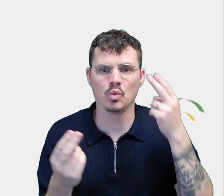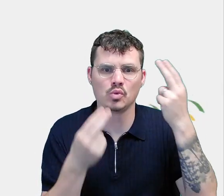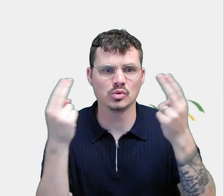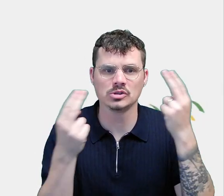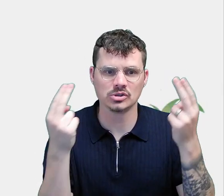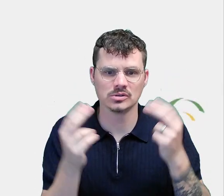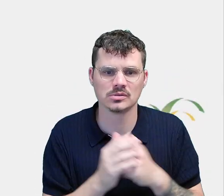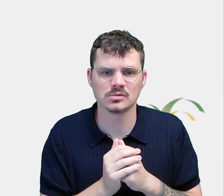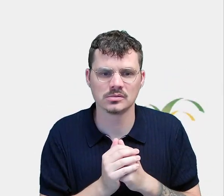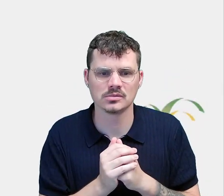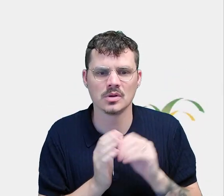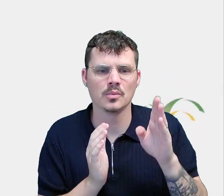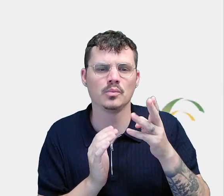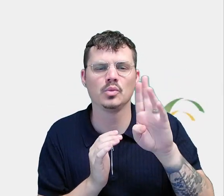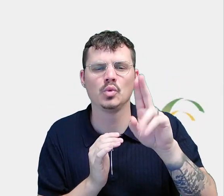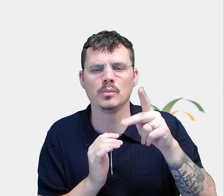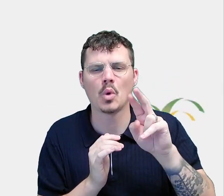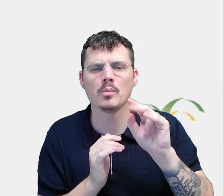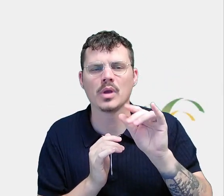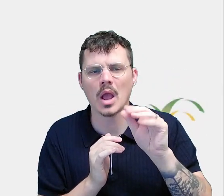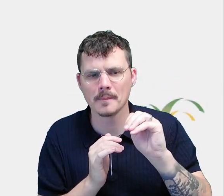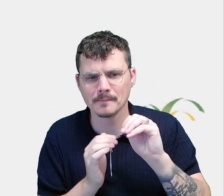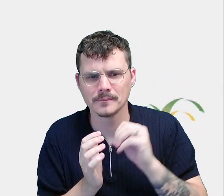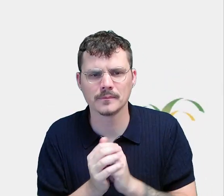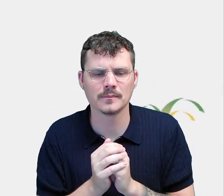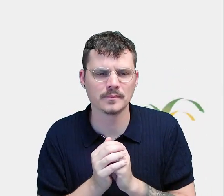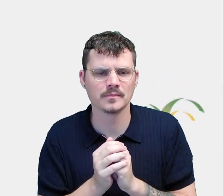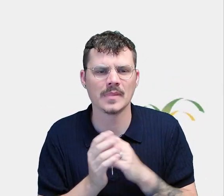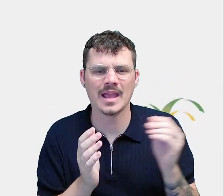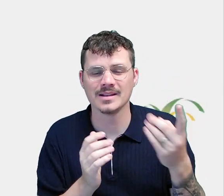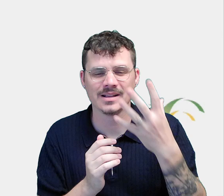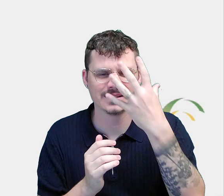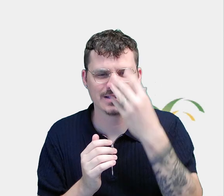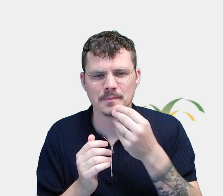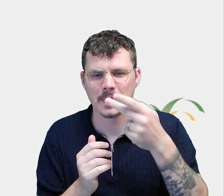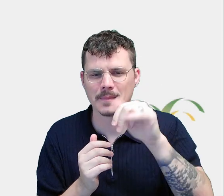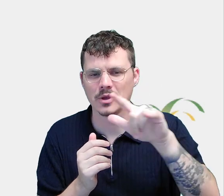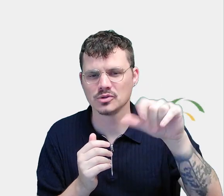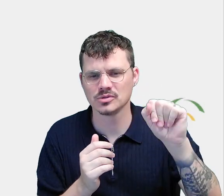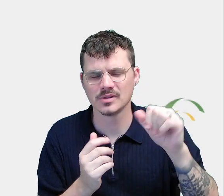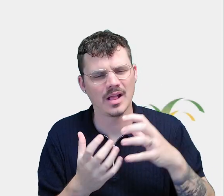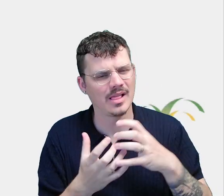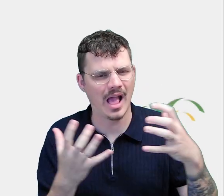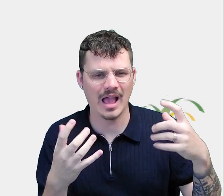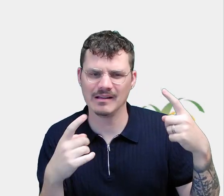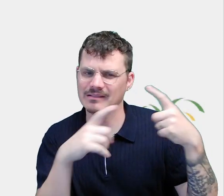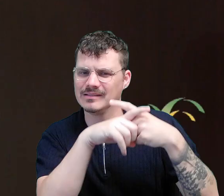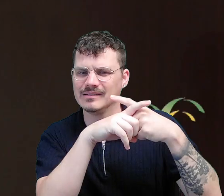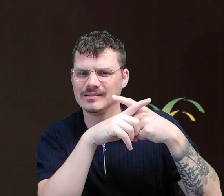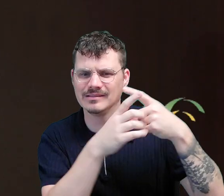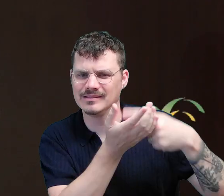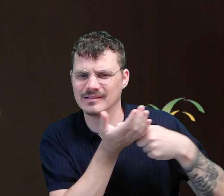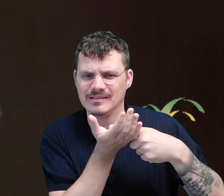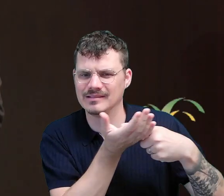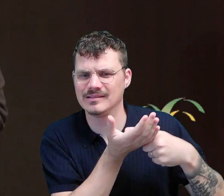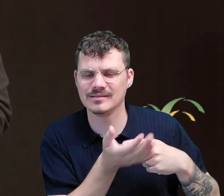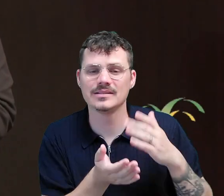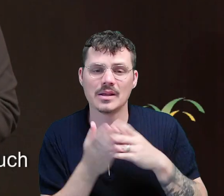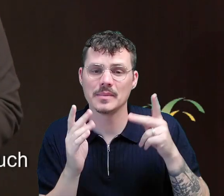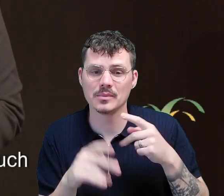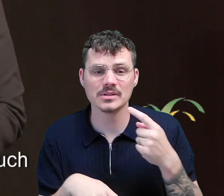hallucinations, bupropion, which is Wellbutrin, and sleeping pills. A lot of controversy. Some people say